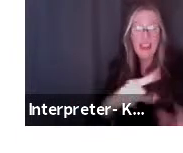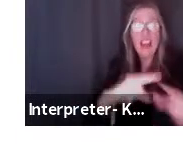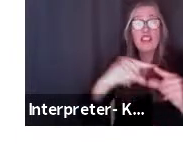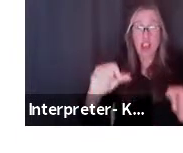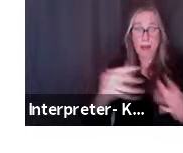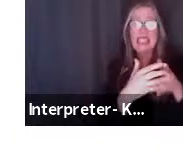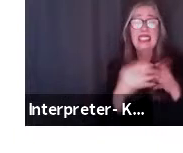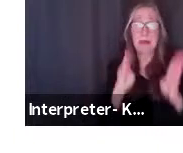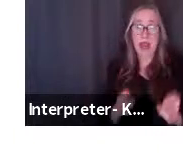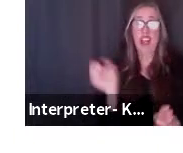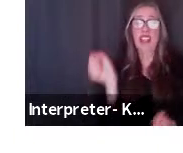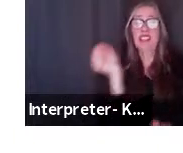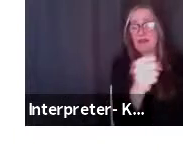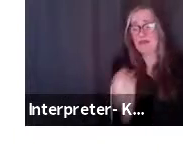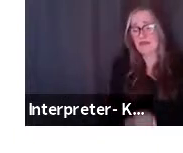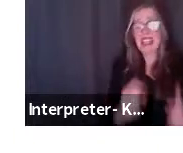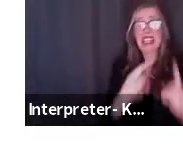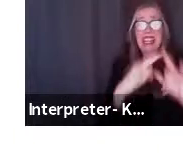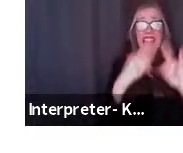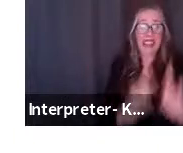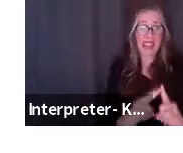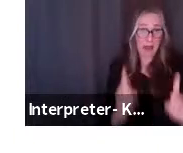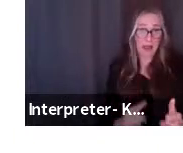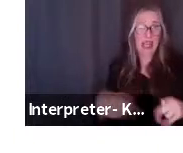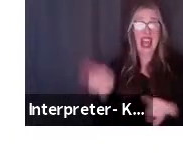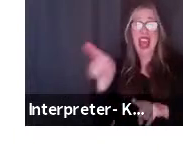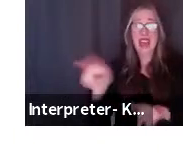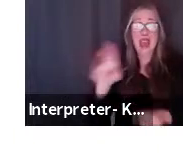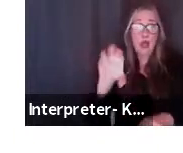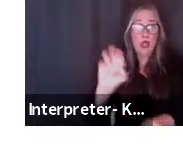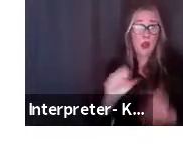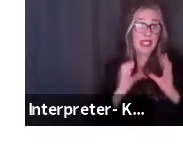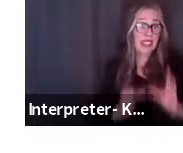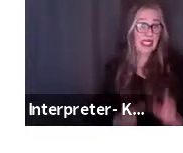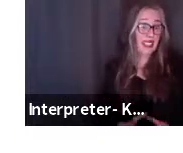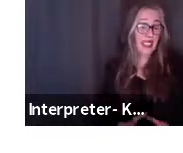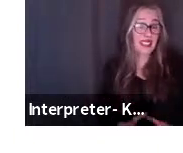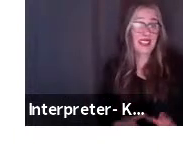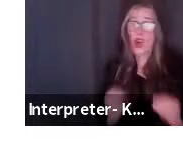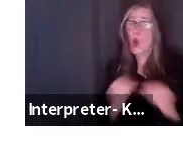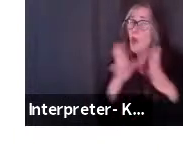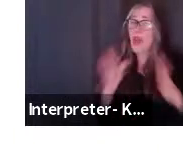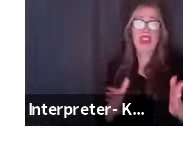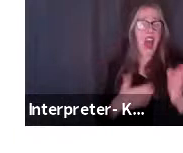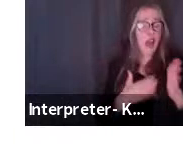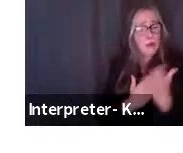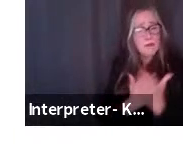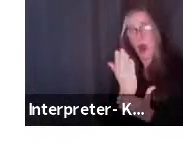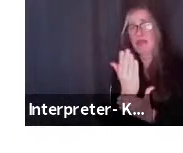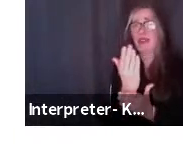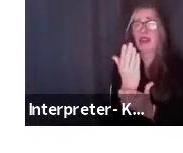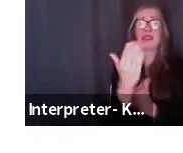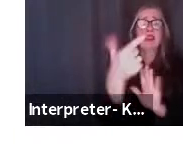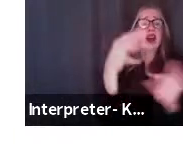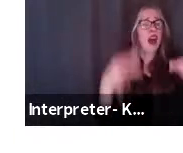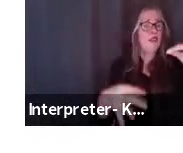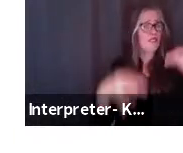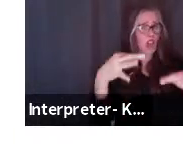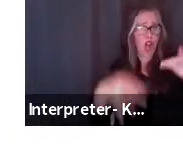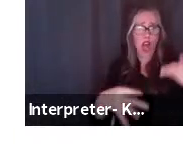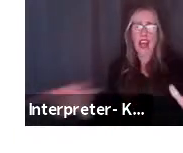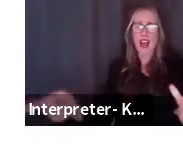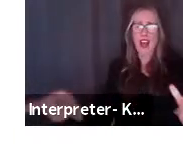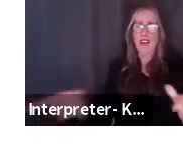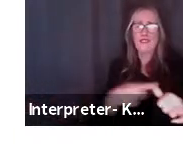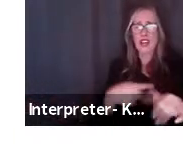americans many of them u.s citizens from the western united states without due process they were first transported to hastily